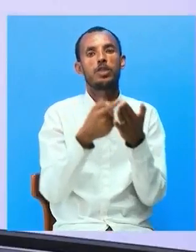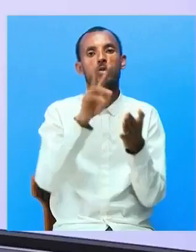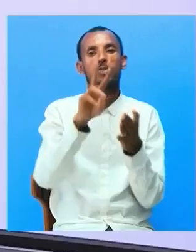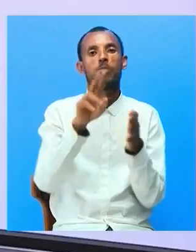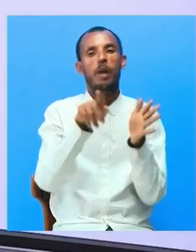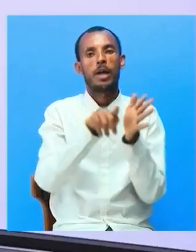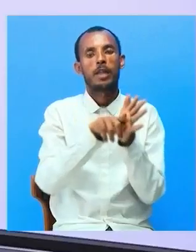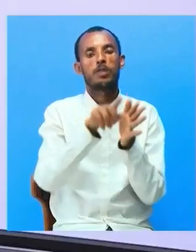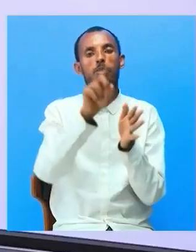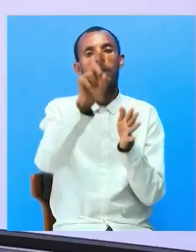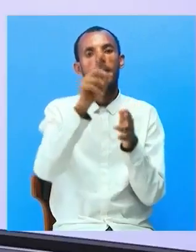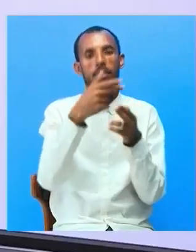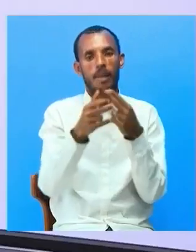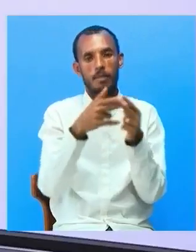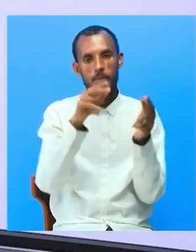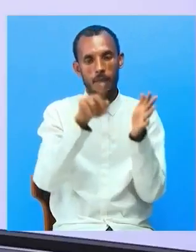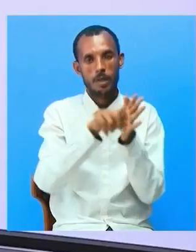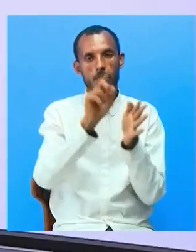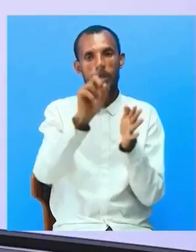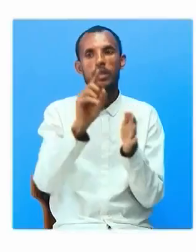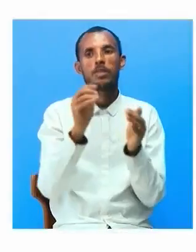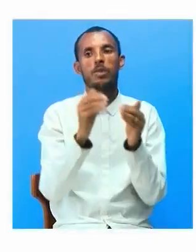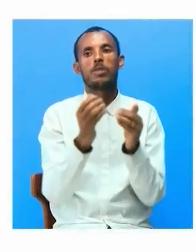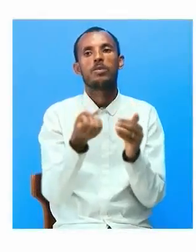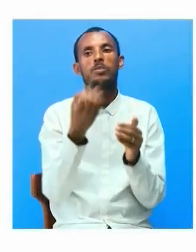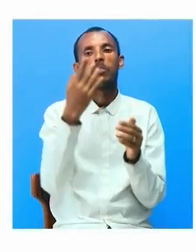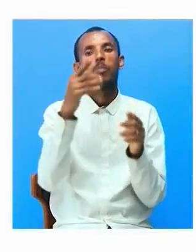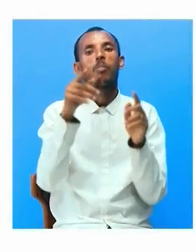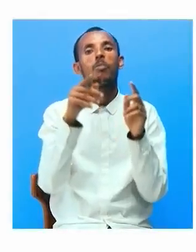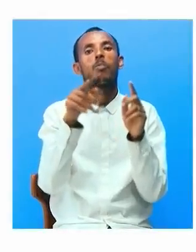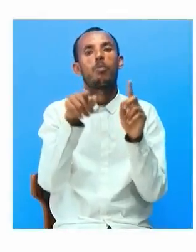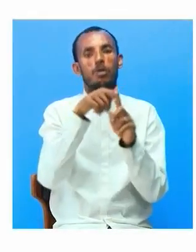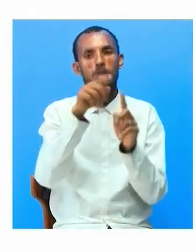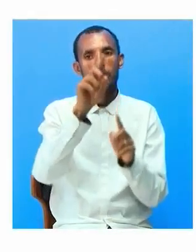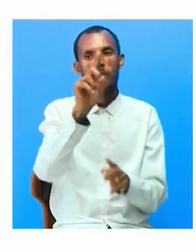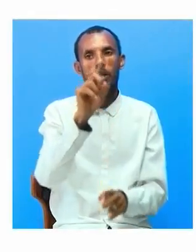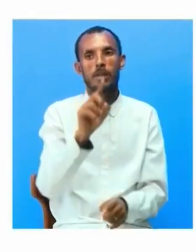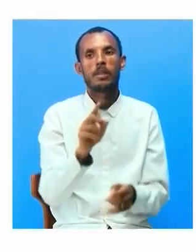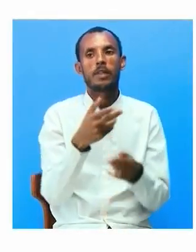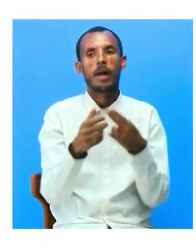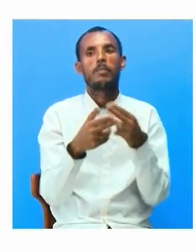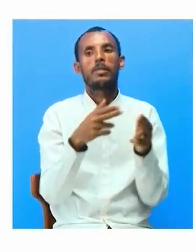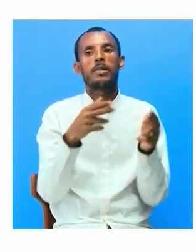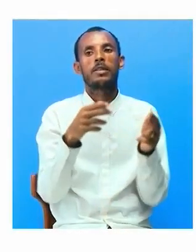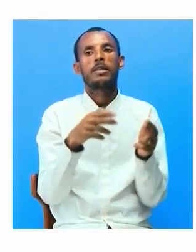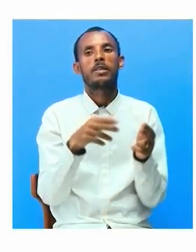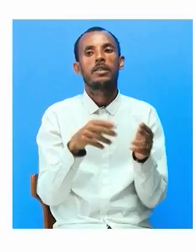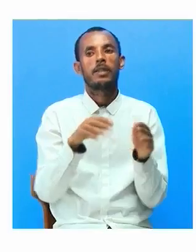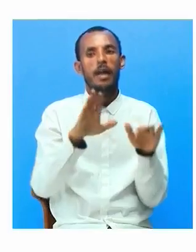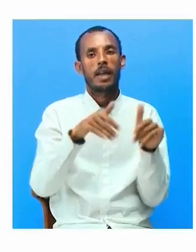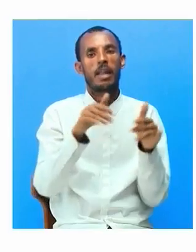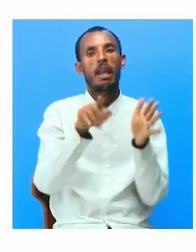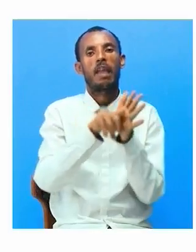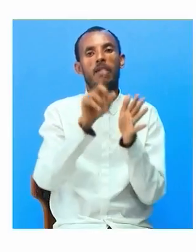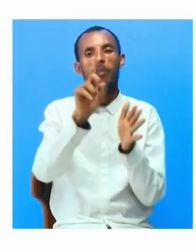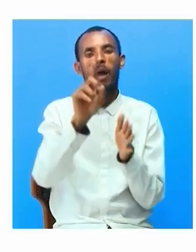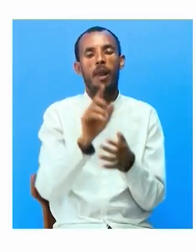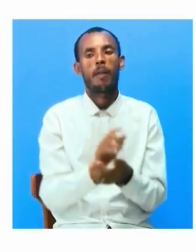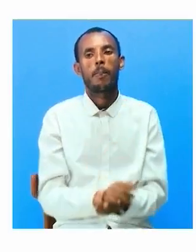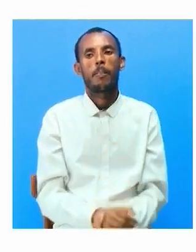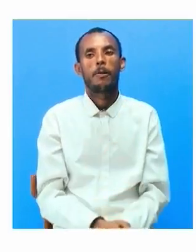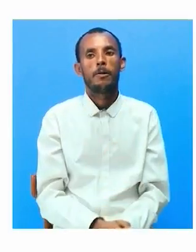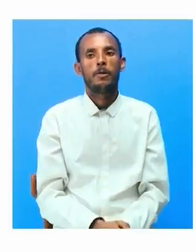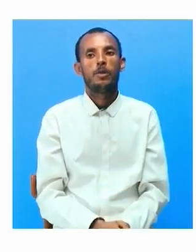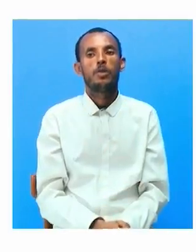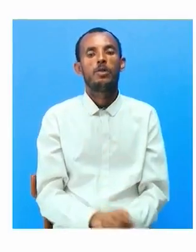two. Minus 1 times minus 1, it gives us positive 1 times the remaining minus 1